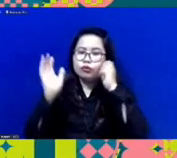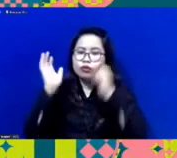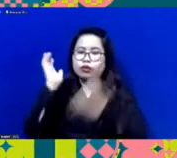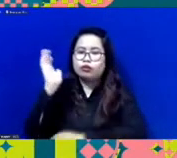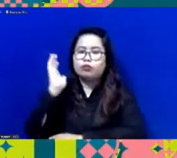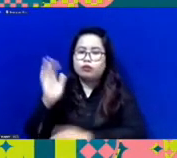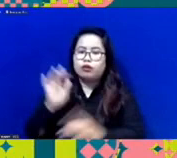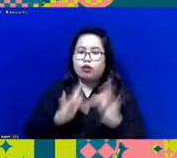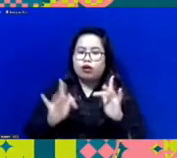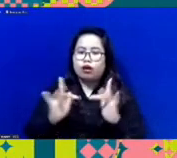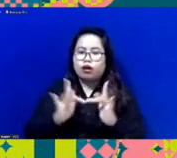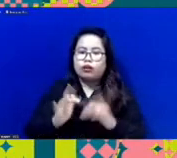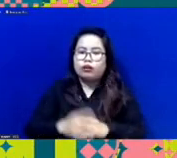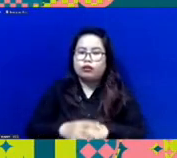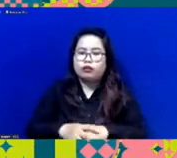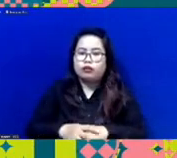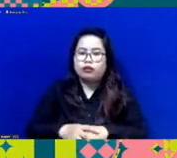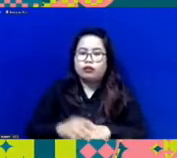In